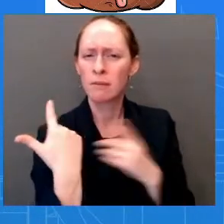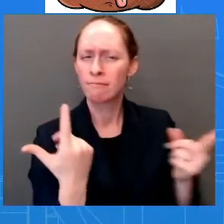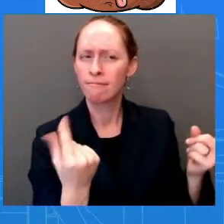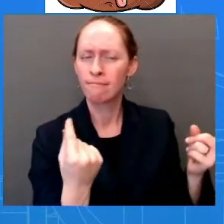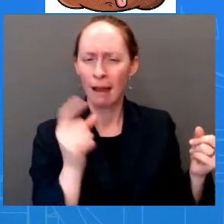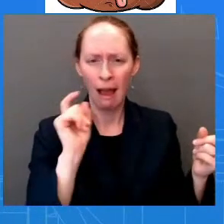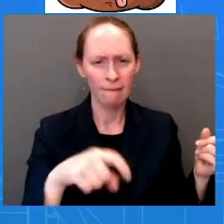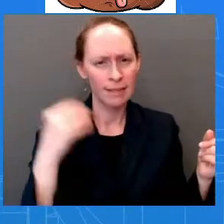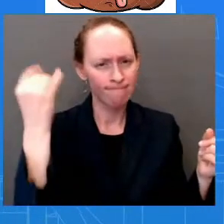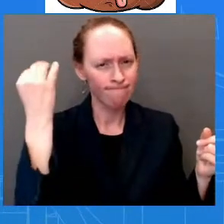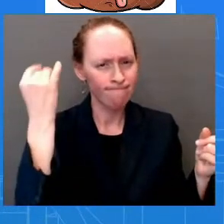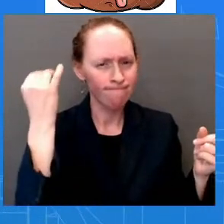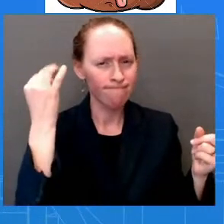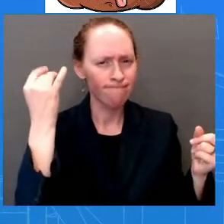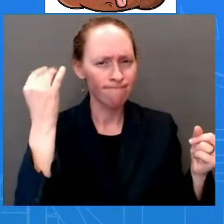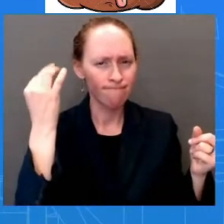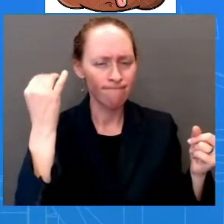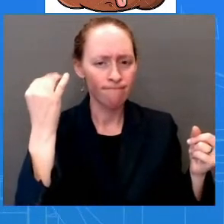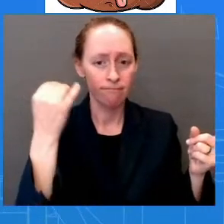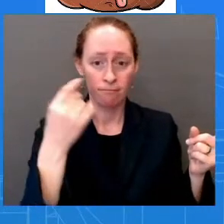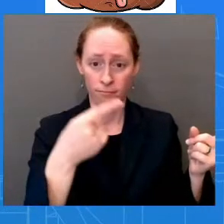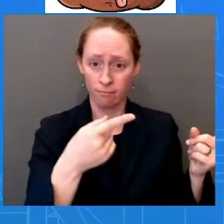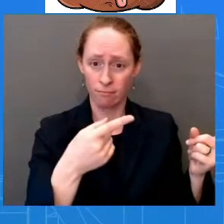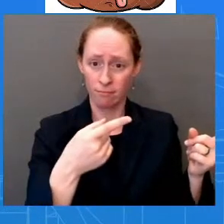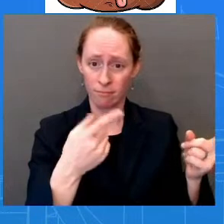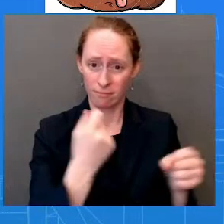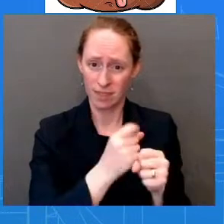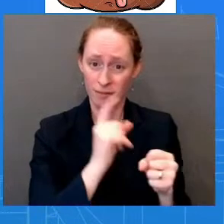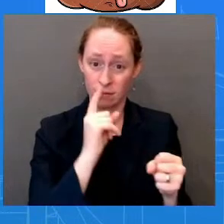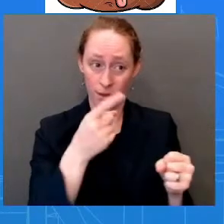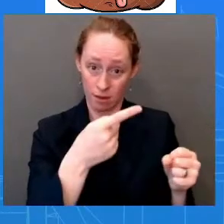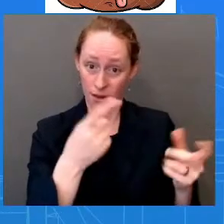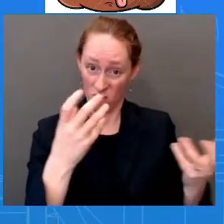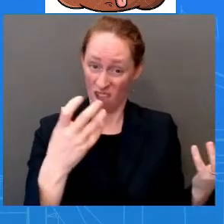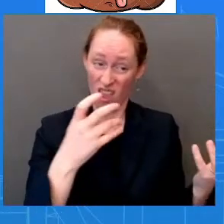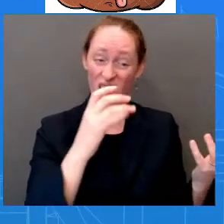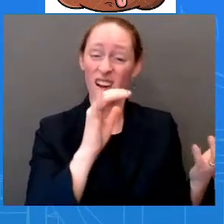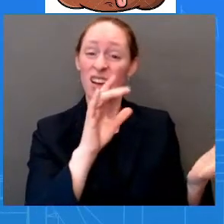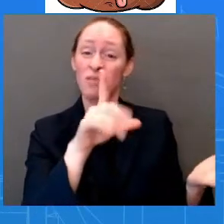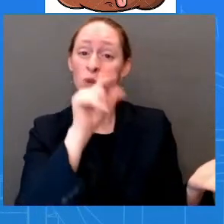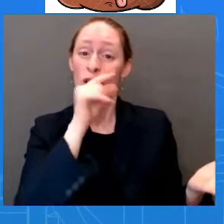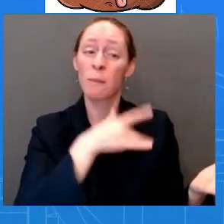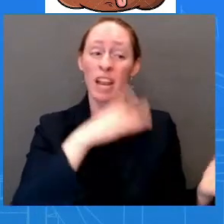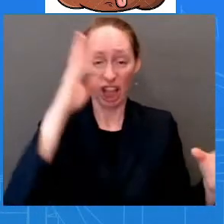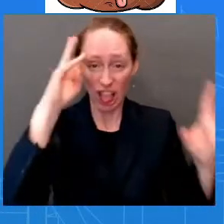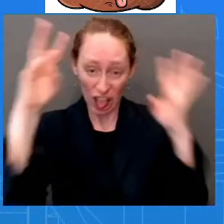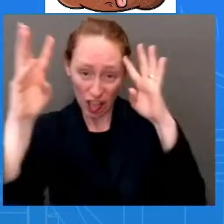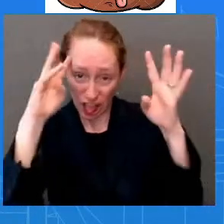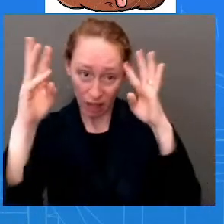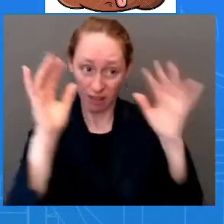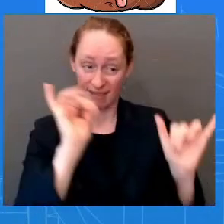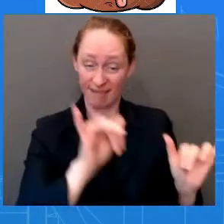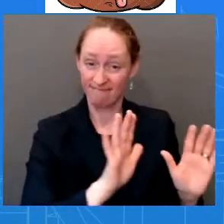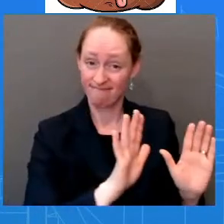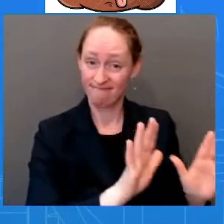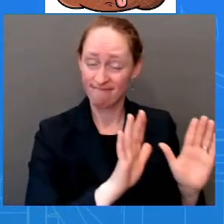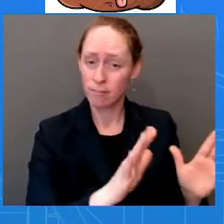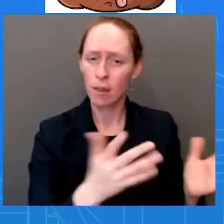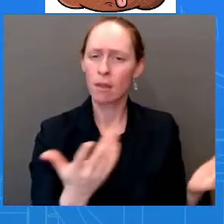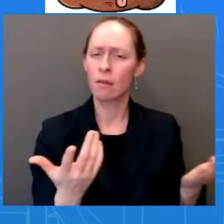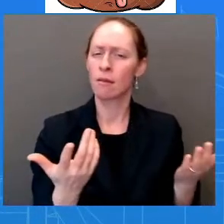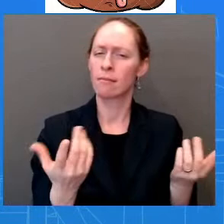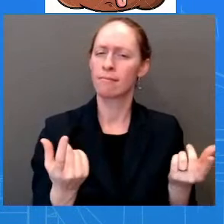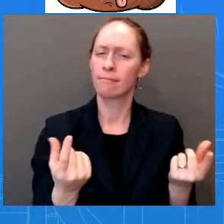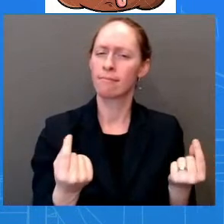to those individuals, but I really think it's really important. Ooh, taking the high road. For me to be spreading good information. Look at